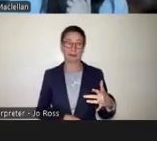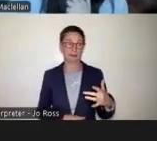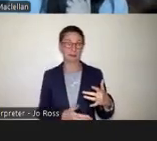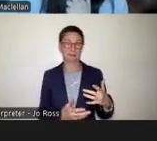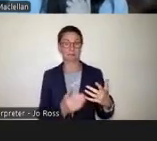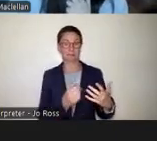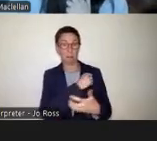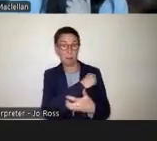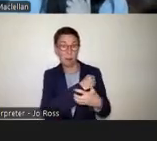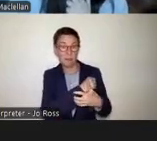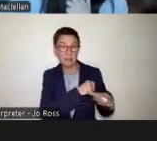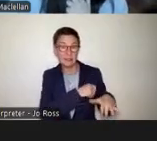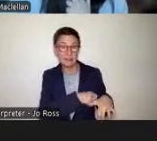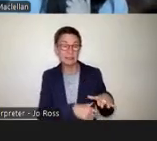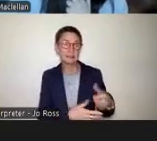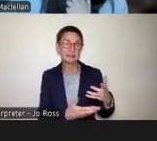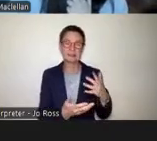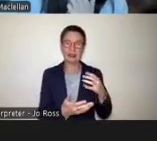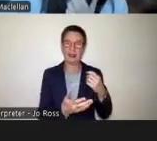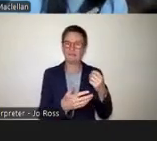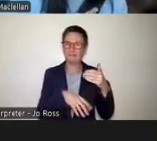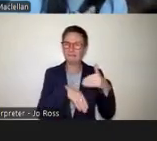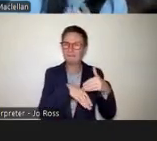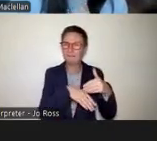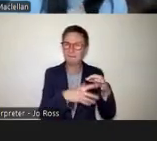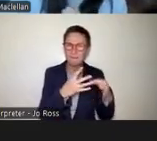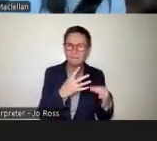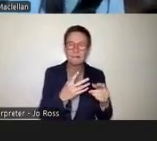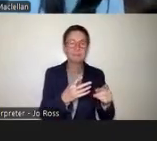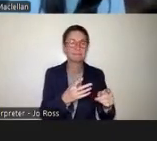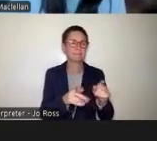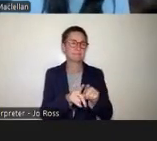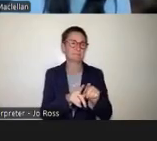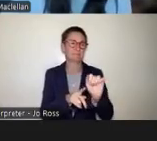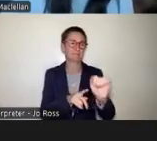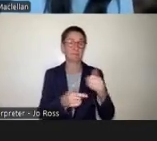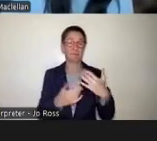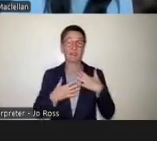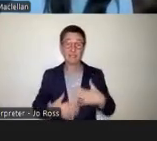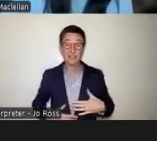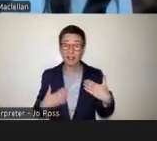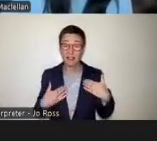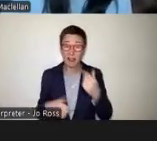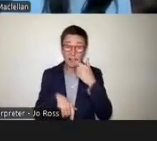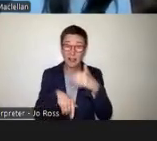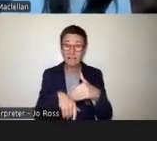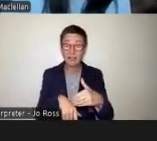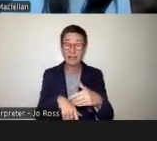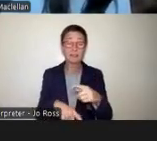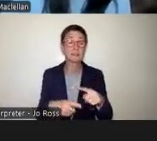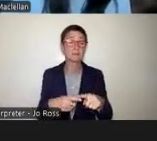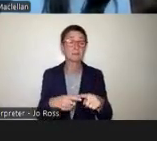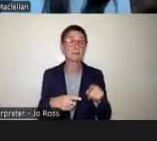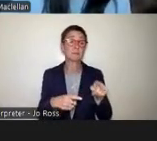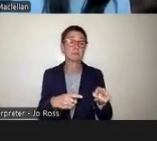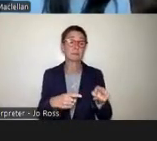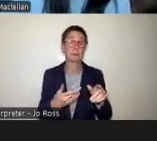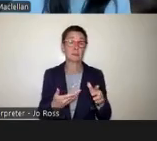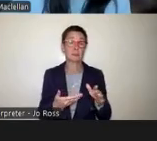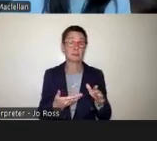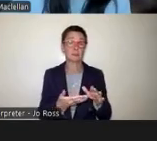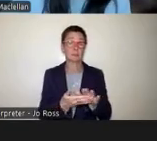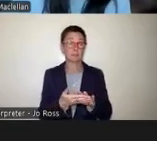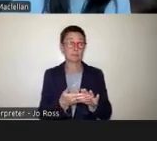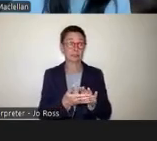Um, so some of the consequences that they might face are that is that physical health, and that might affect